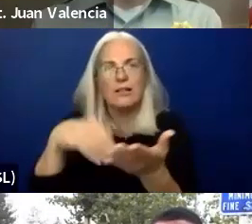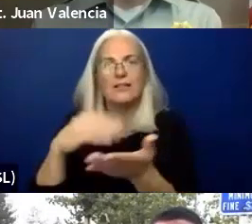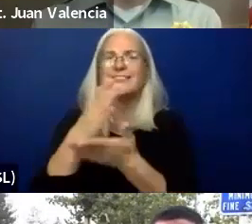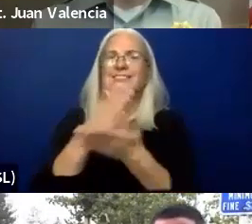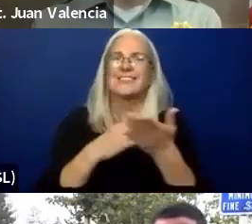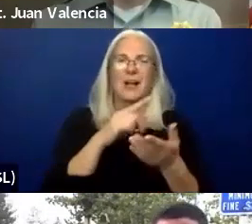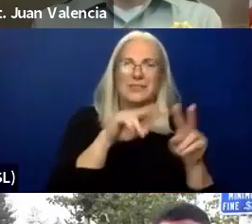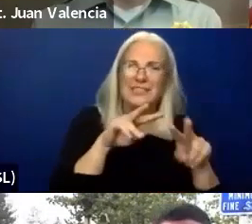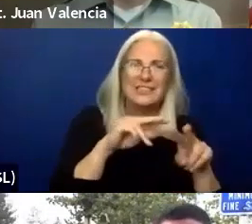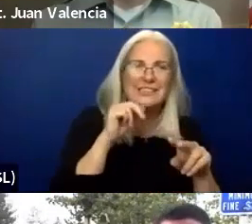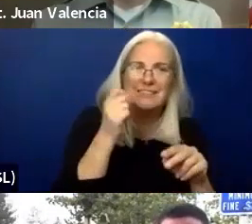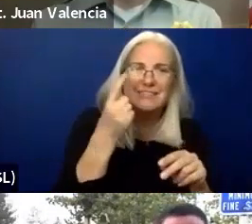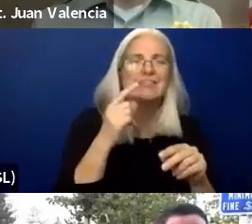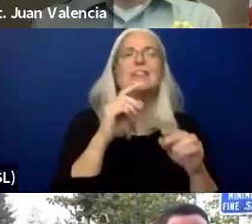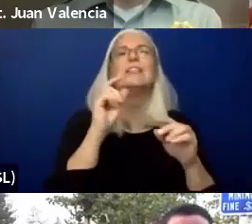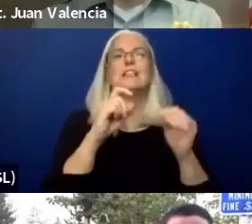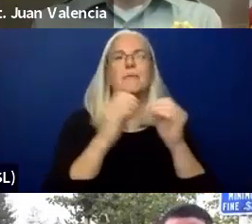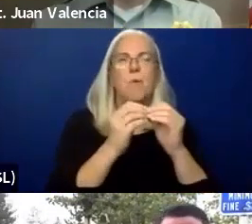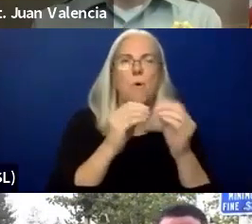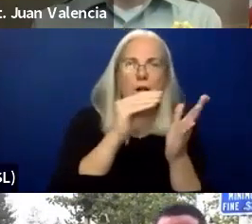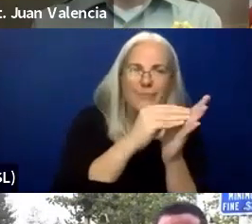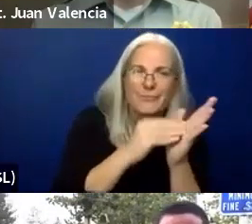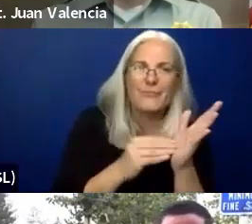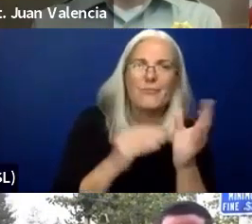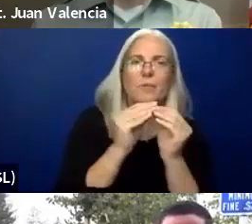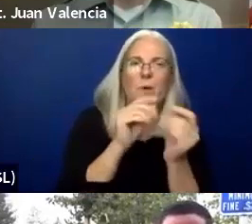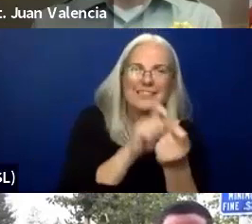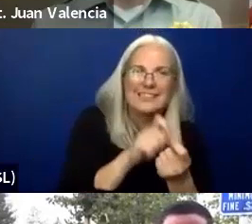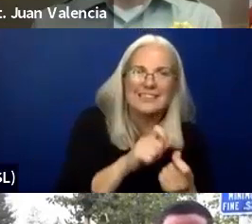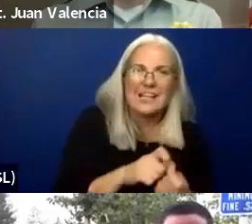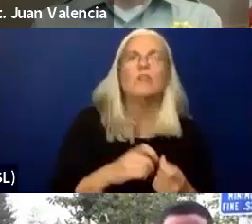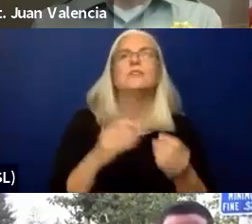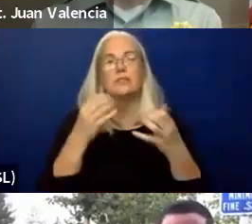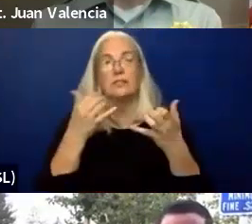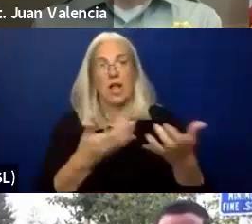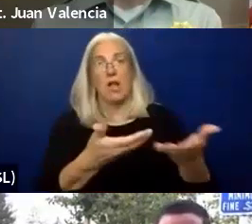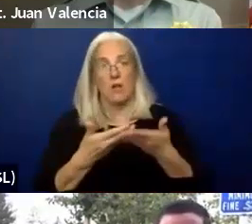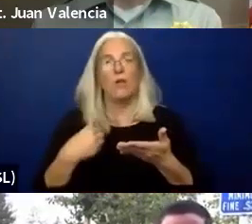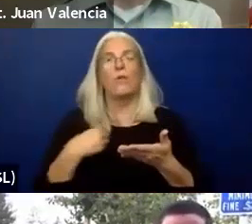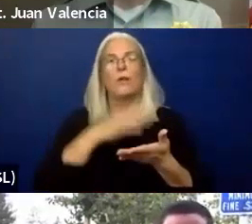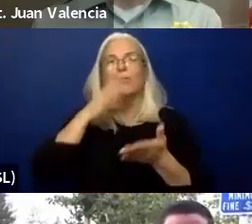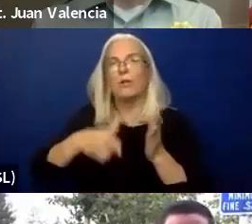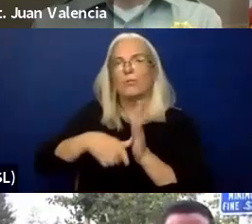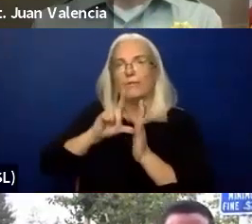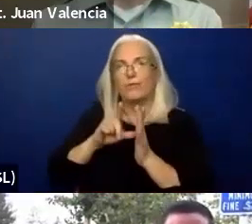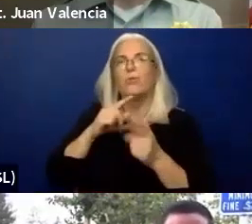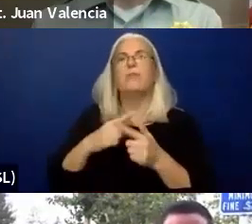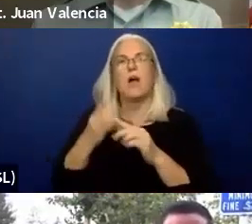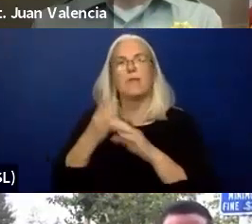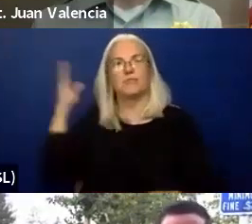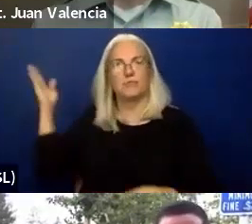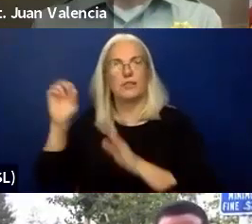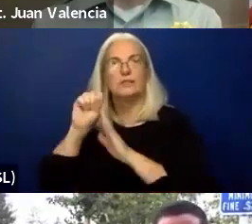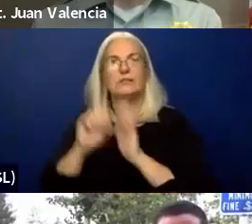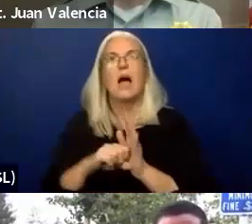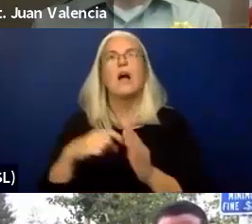state consultation. So we'll keep you informed and let you know as we continue to work through